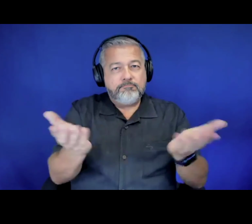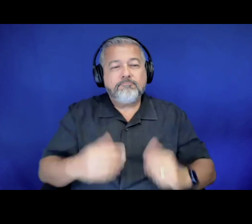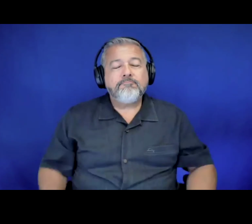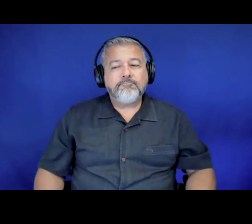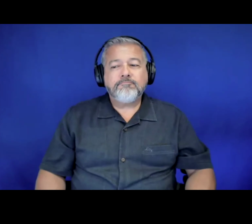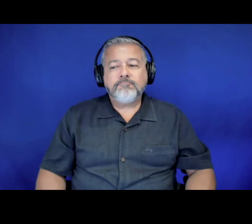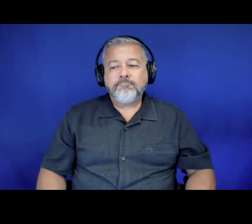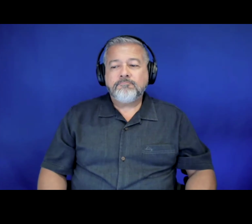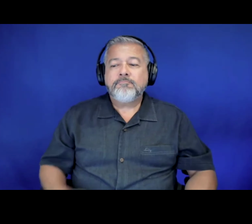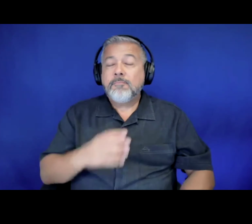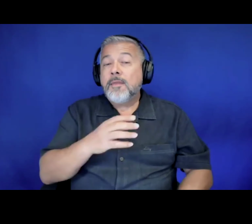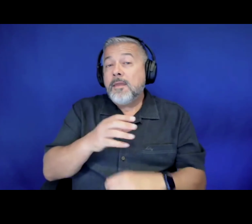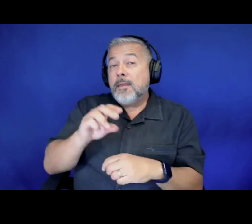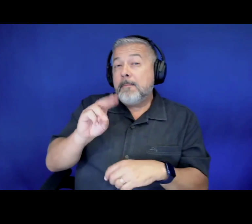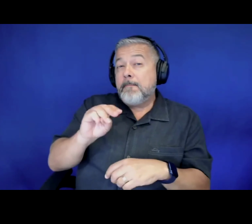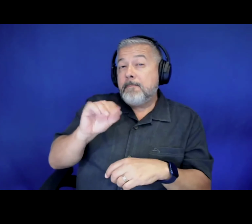And keep in mind that